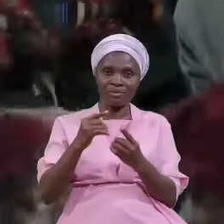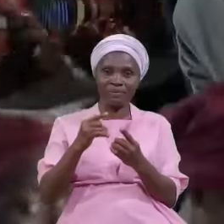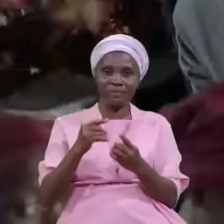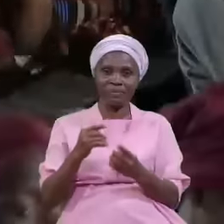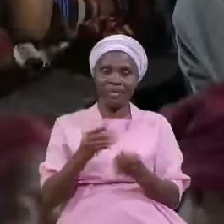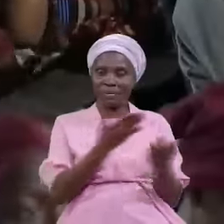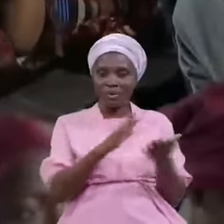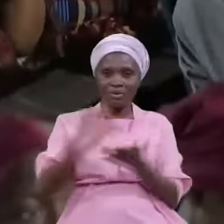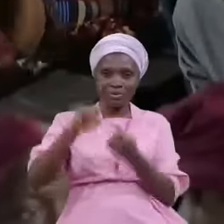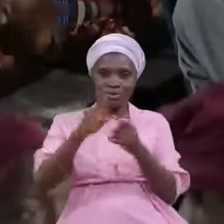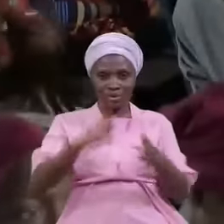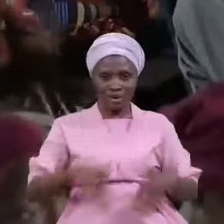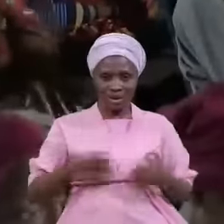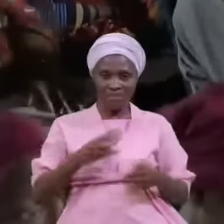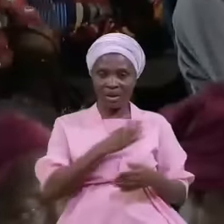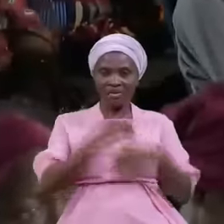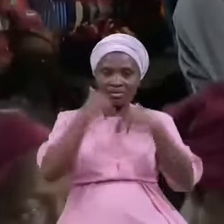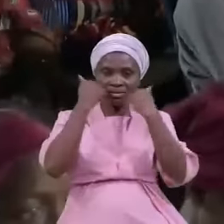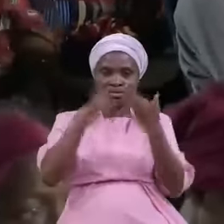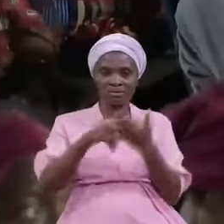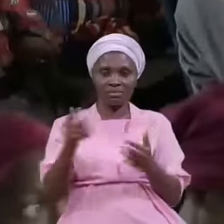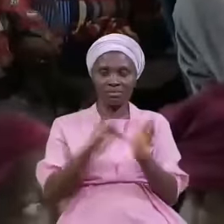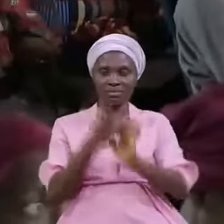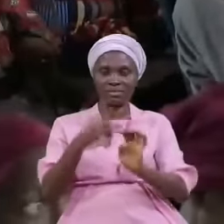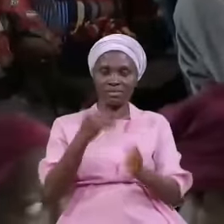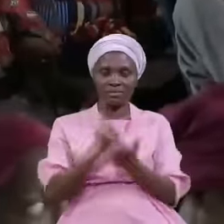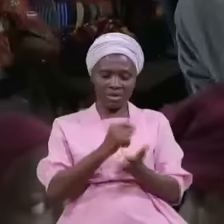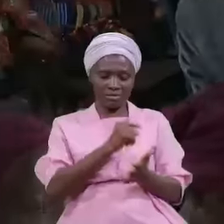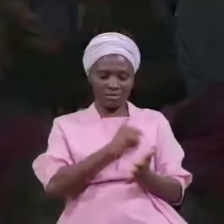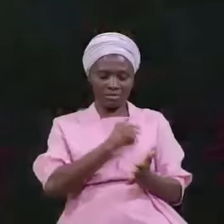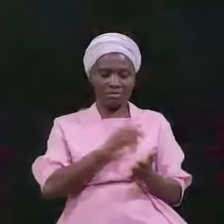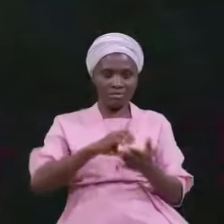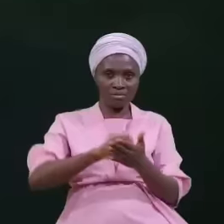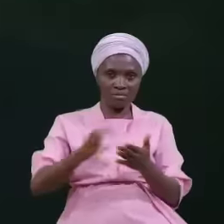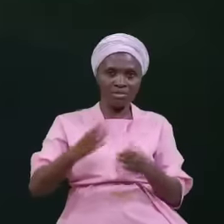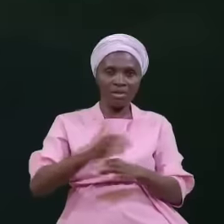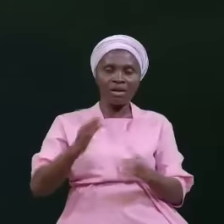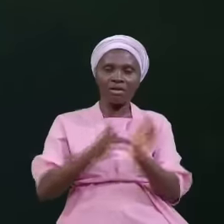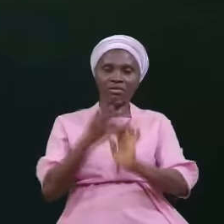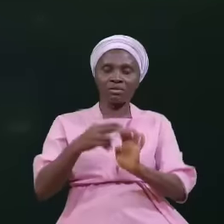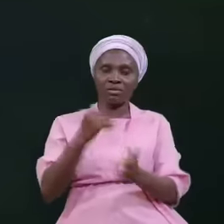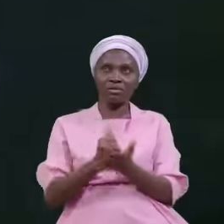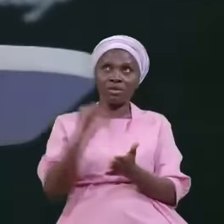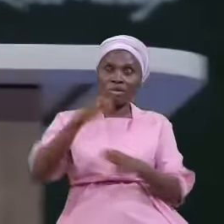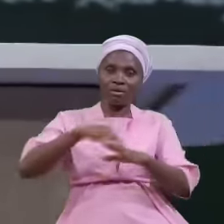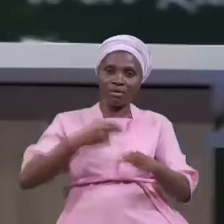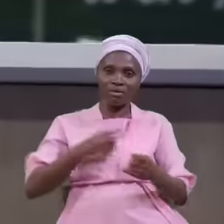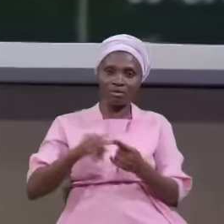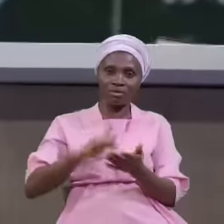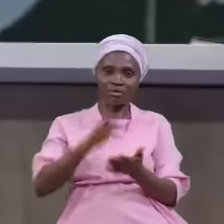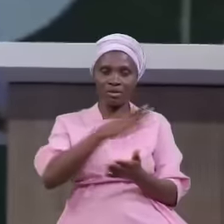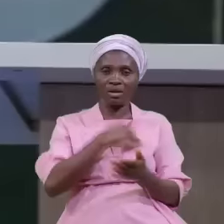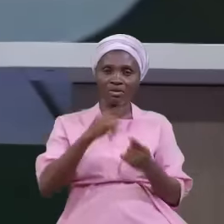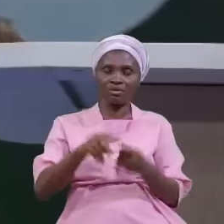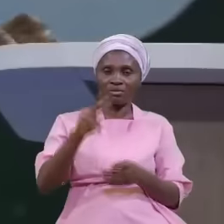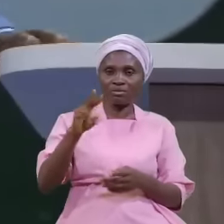away. Guilt will vanish away. Called us to glory and to virtue. Look at verse 4. In verse